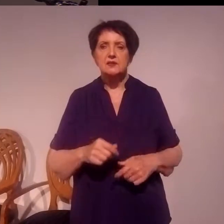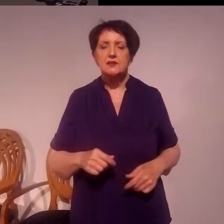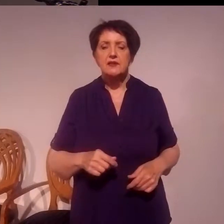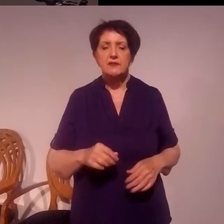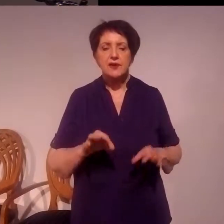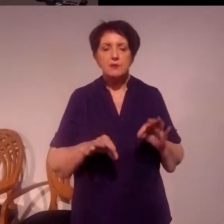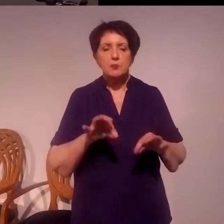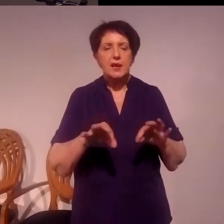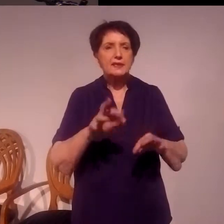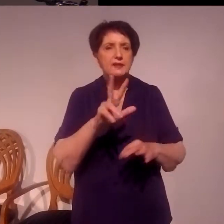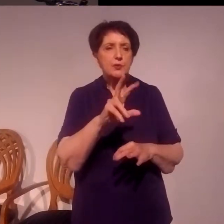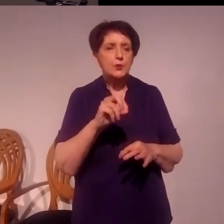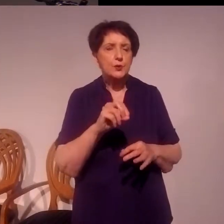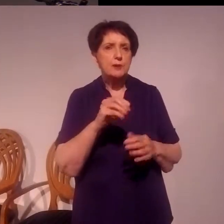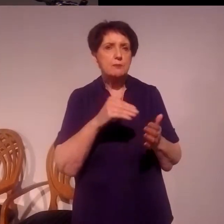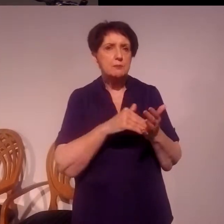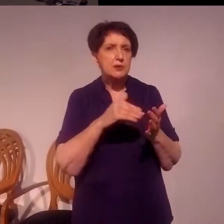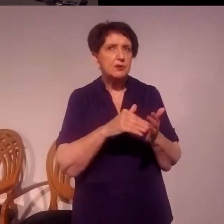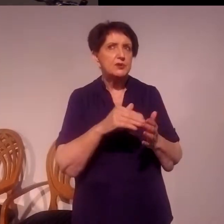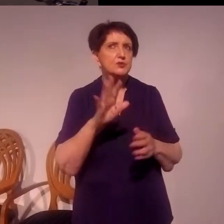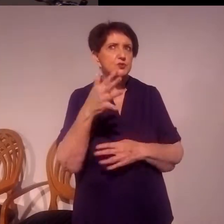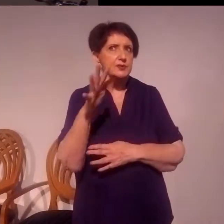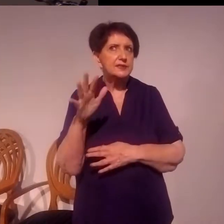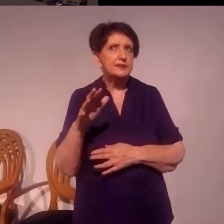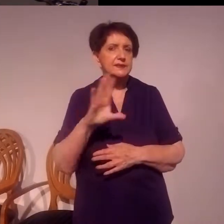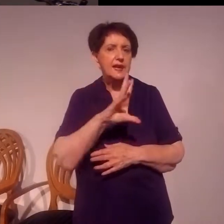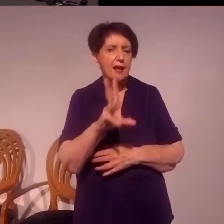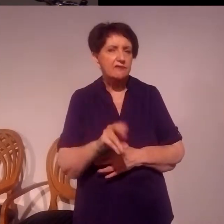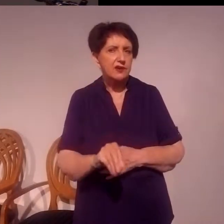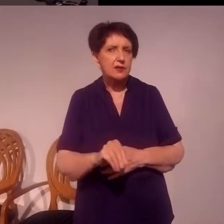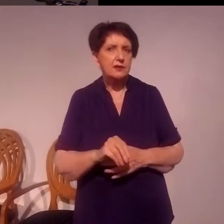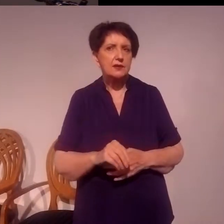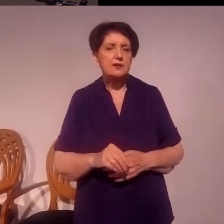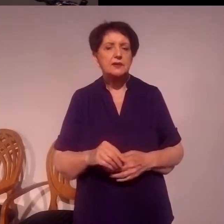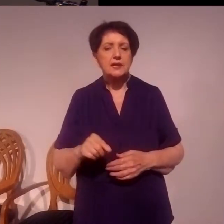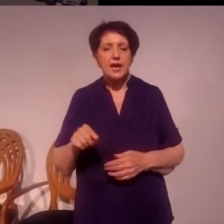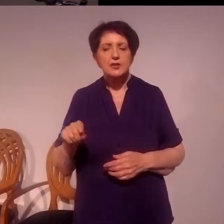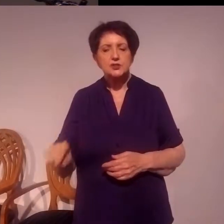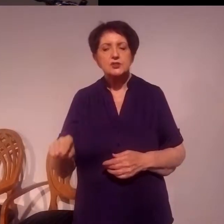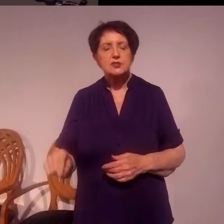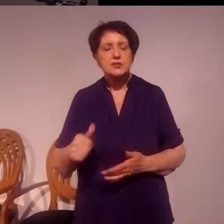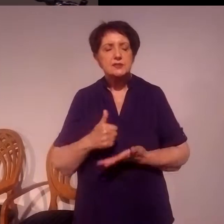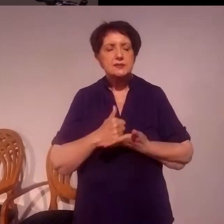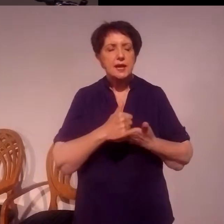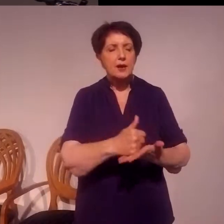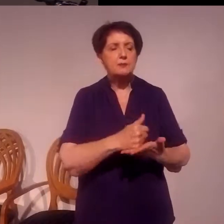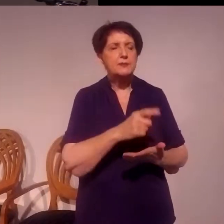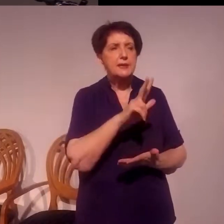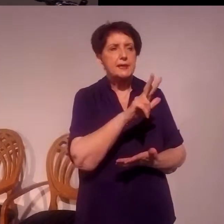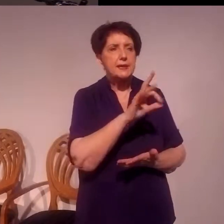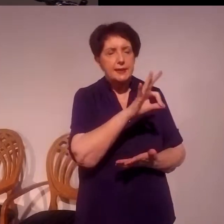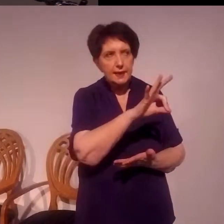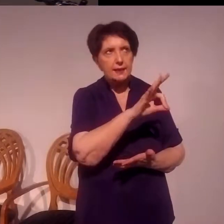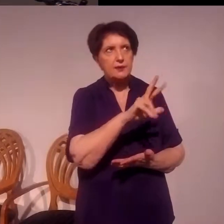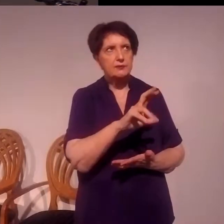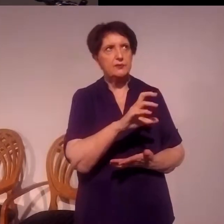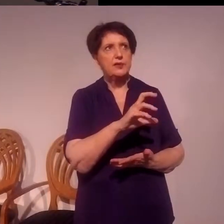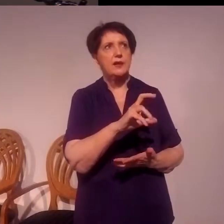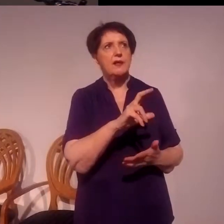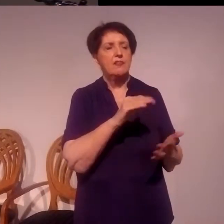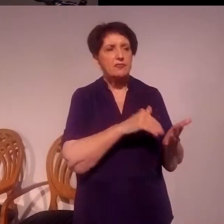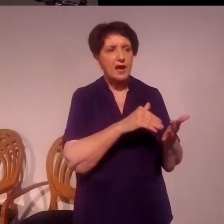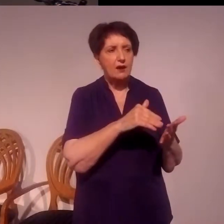30 million trees in Africa, and along the way, she has helped 900,000 women.